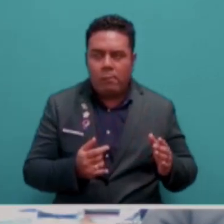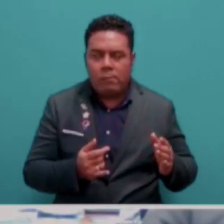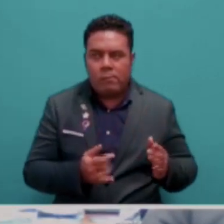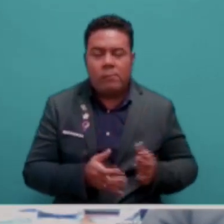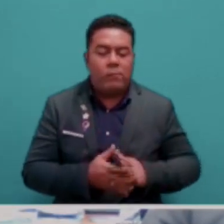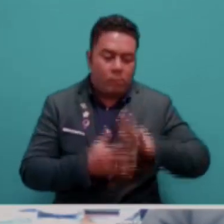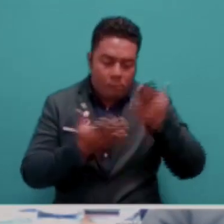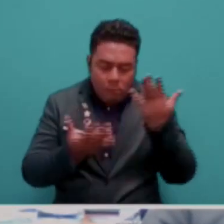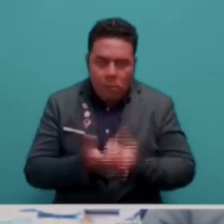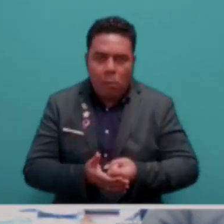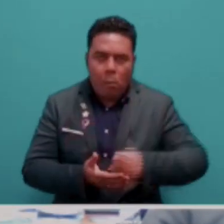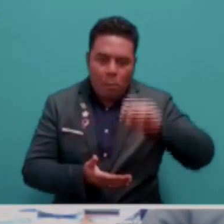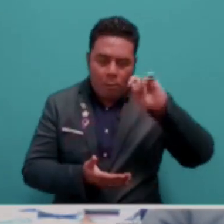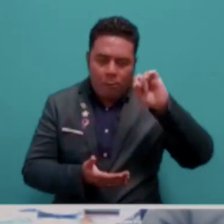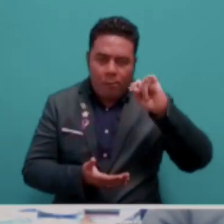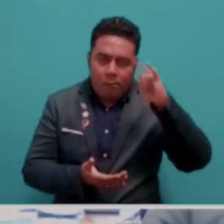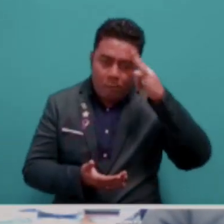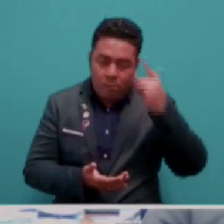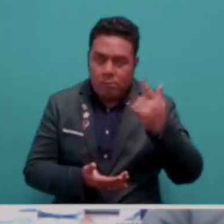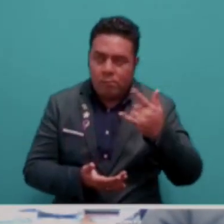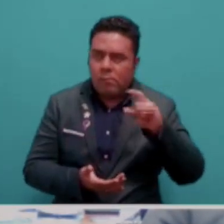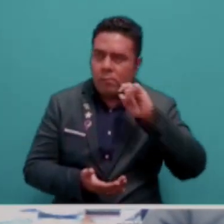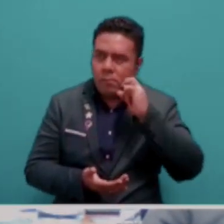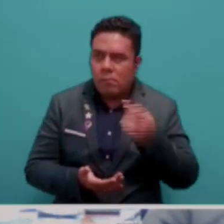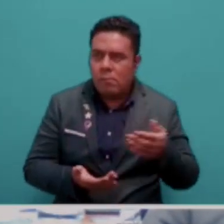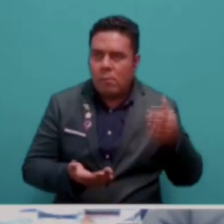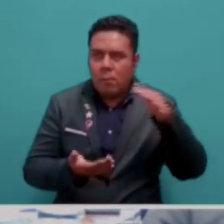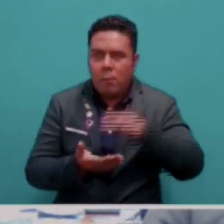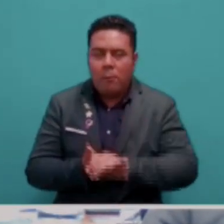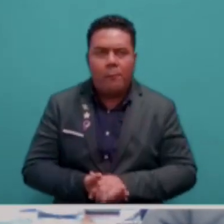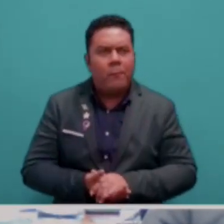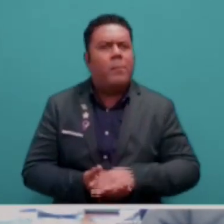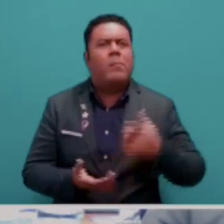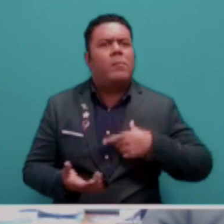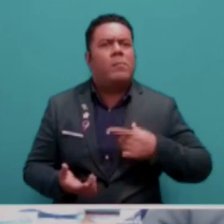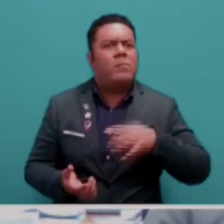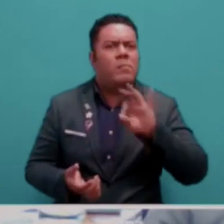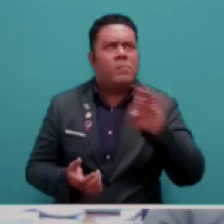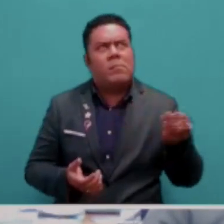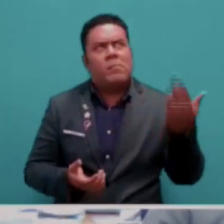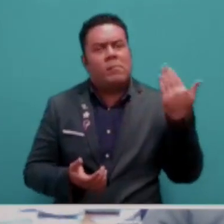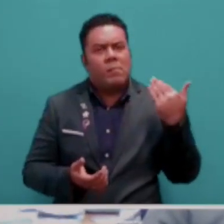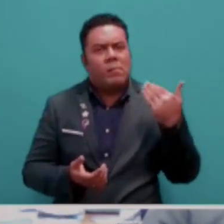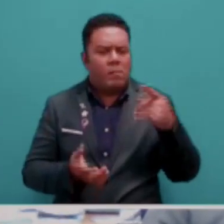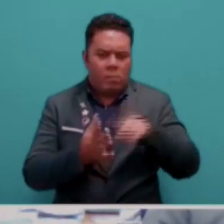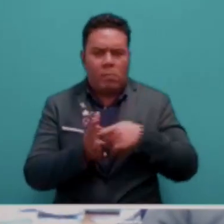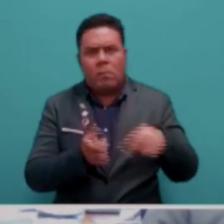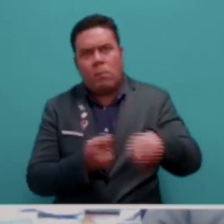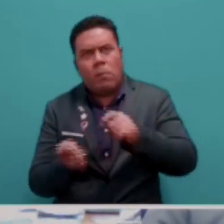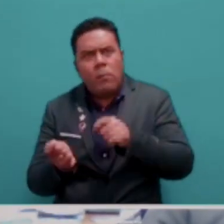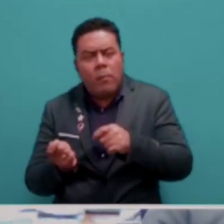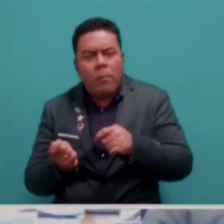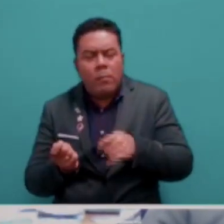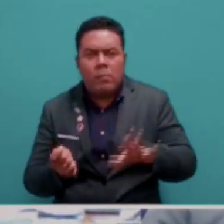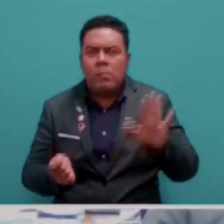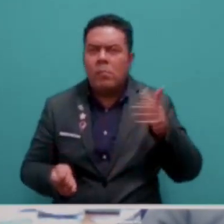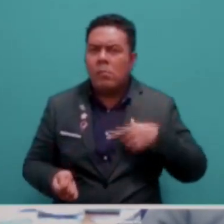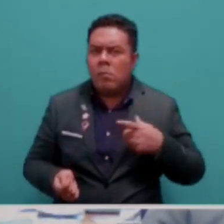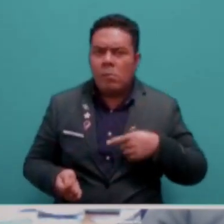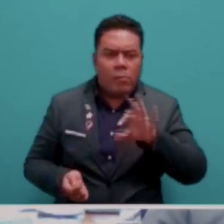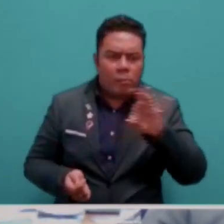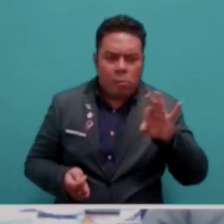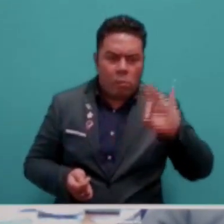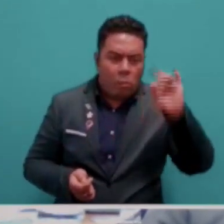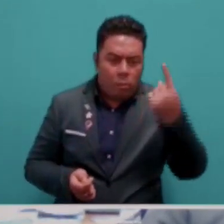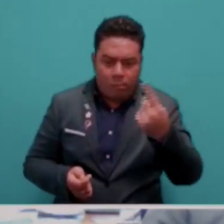motion to reduce the... But why not earlier? Why not in January? Why not in the